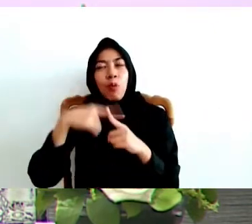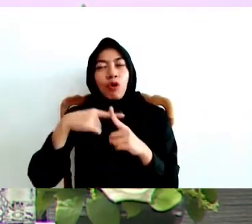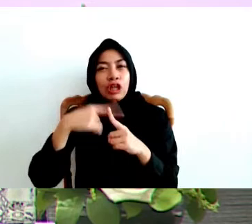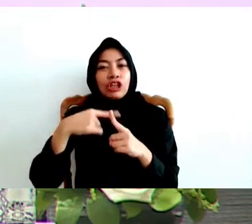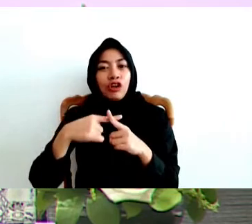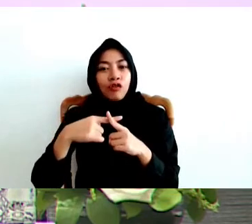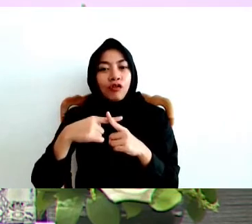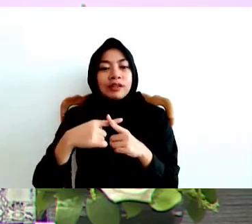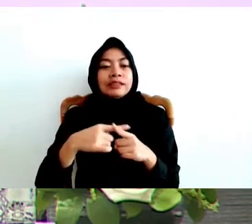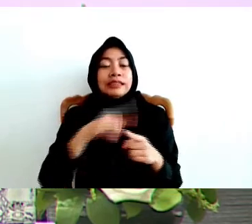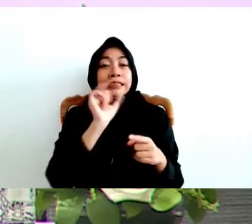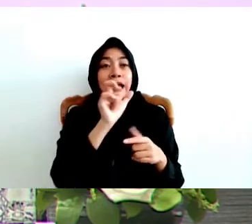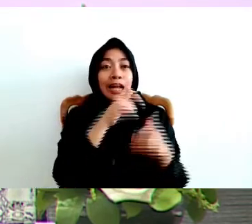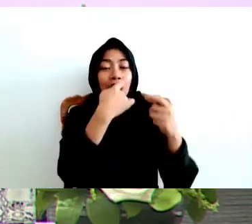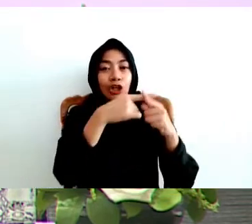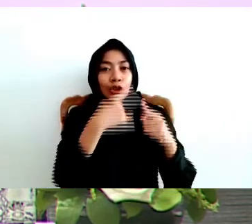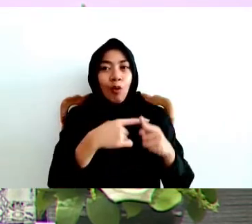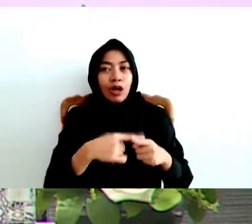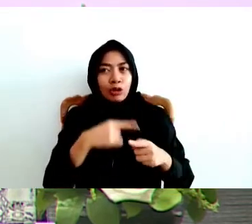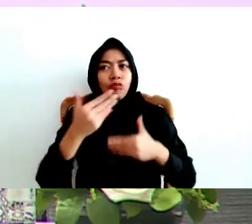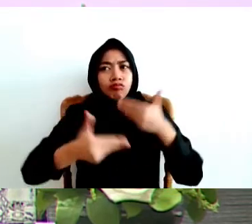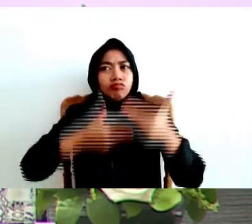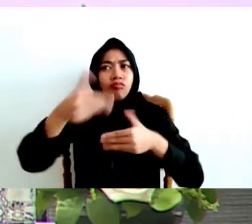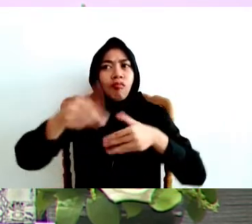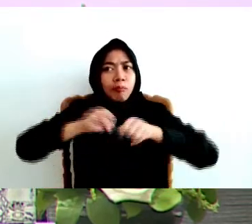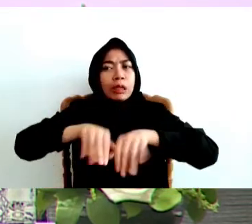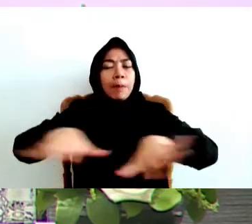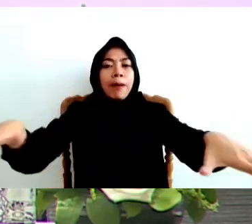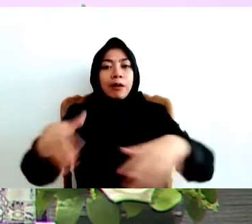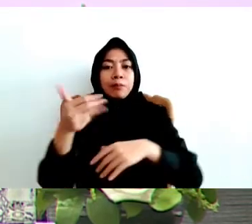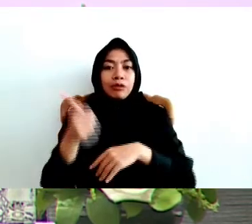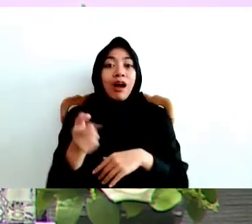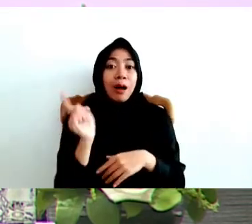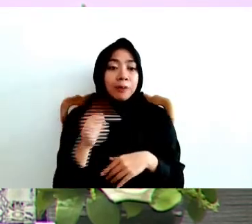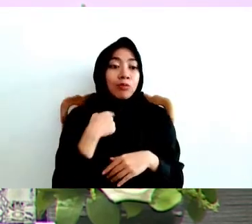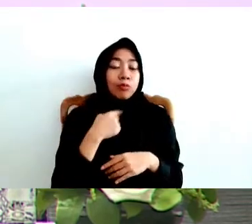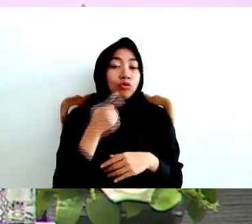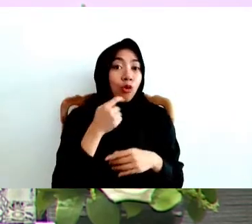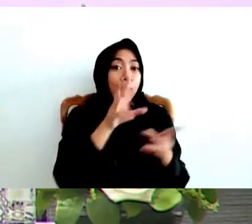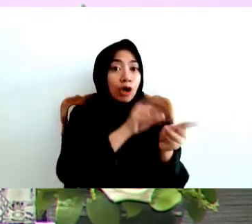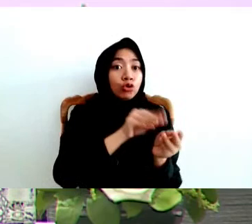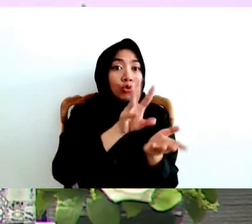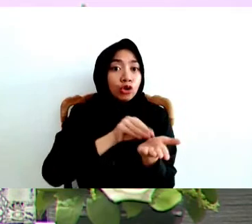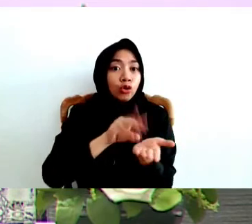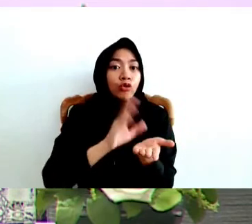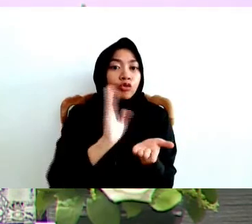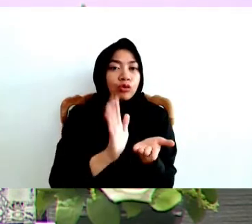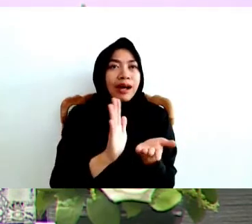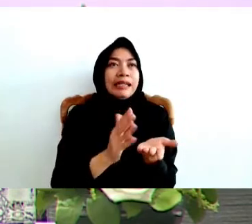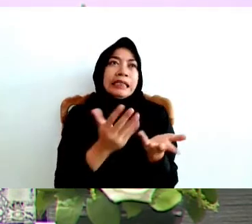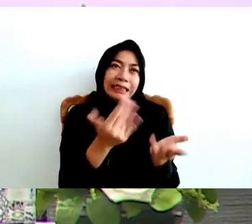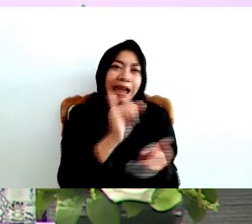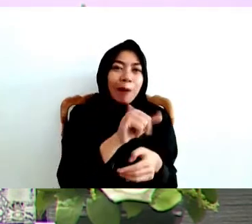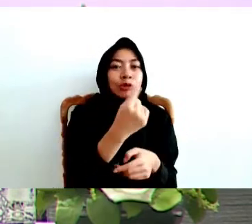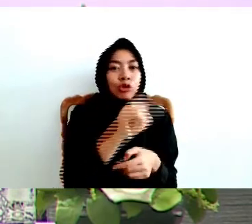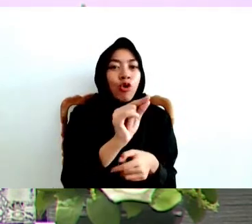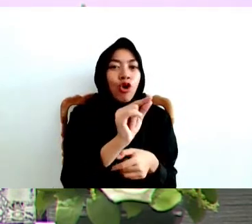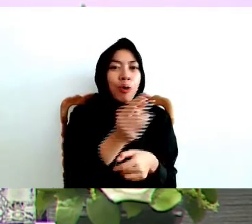been conducted that kind of assessment for some time, even though it's costly, and it's